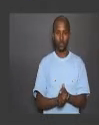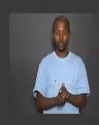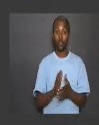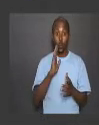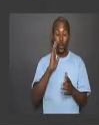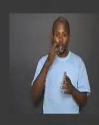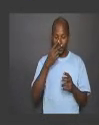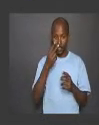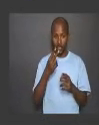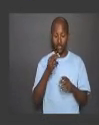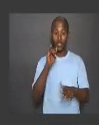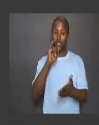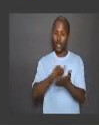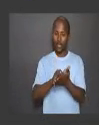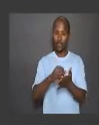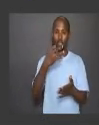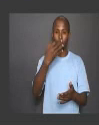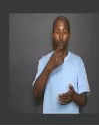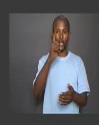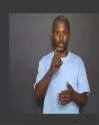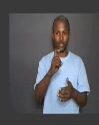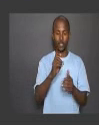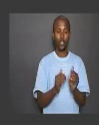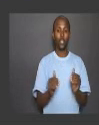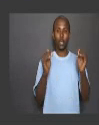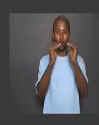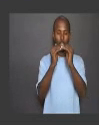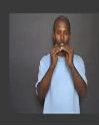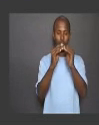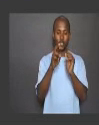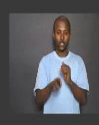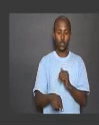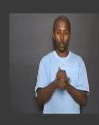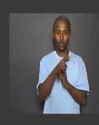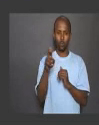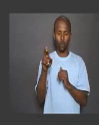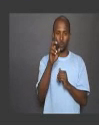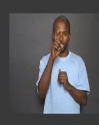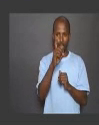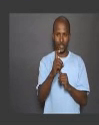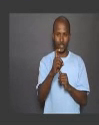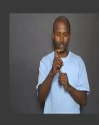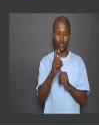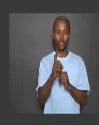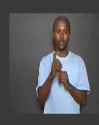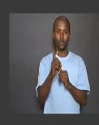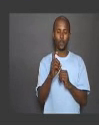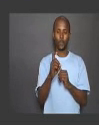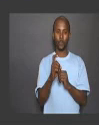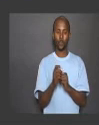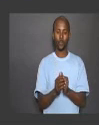We will say that f of x equals the square root of